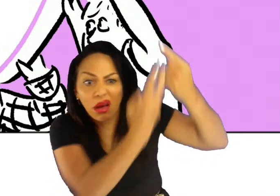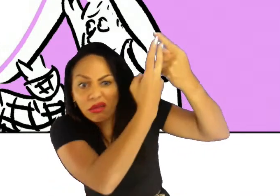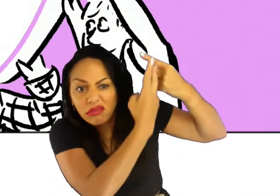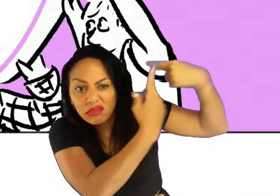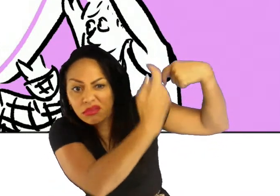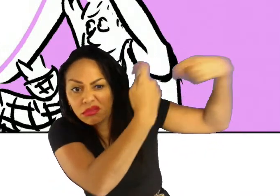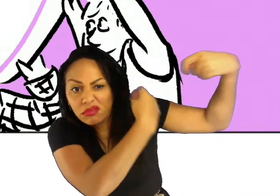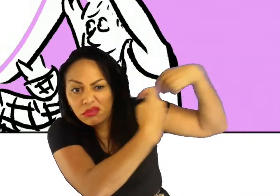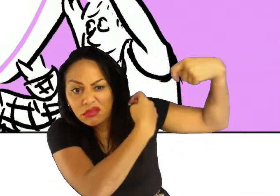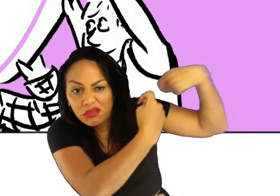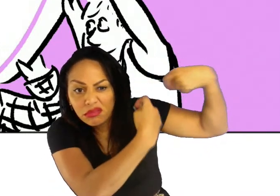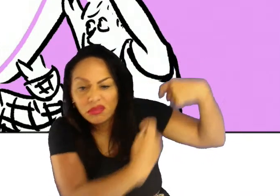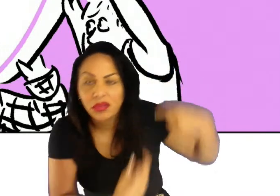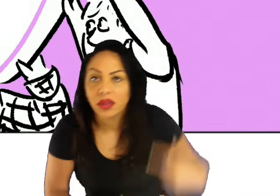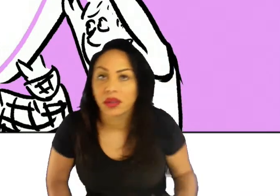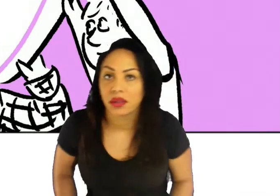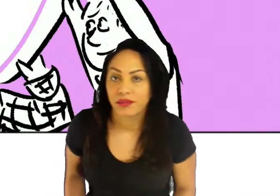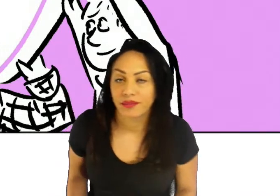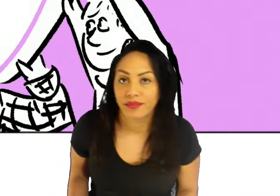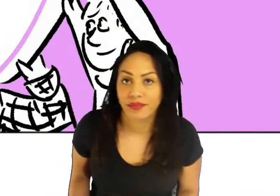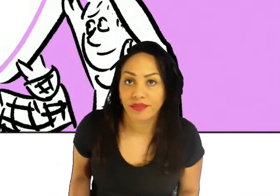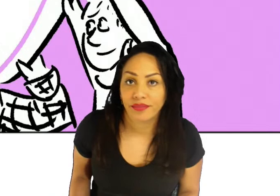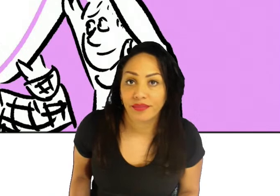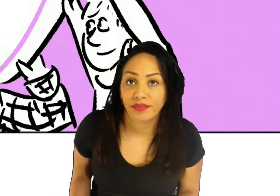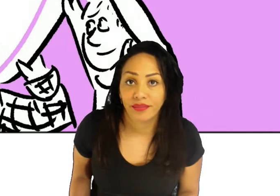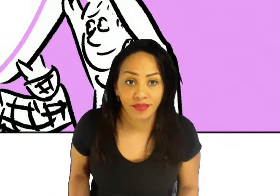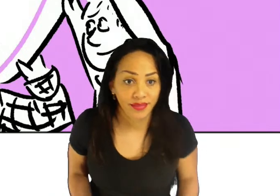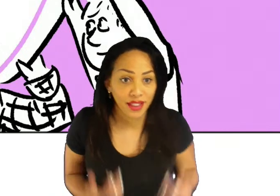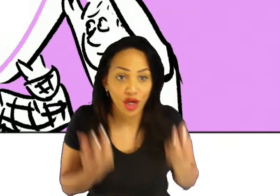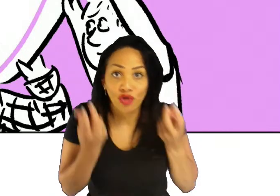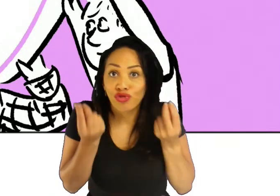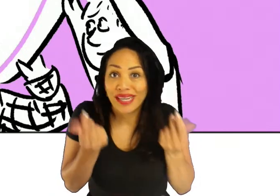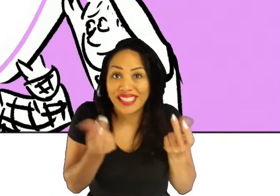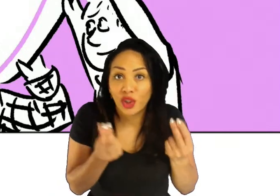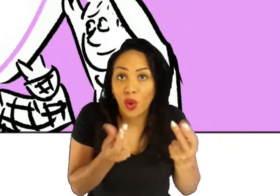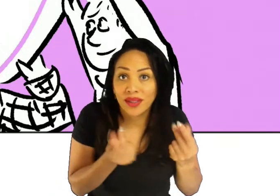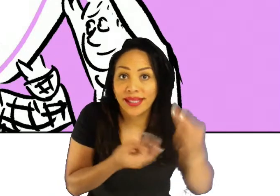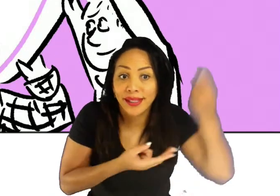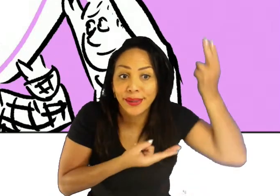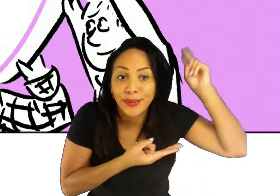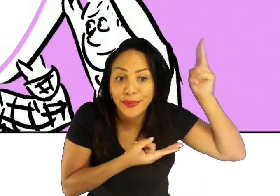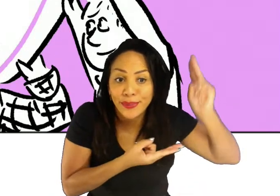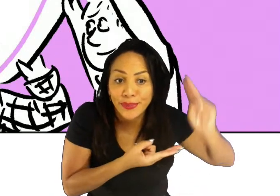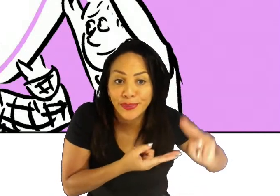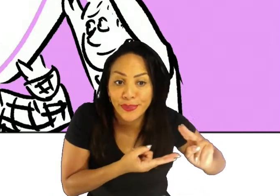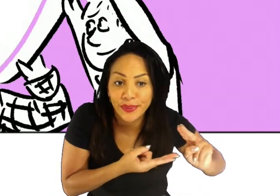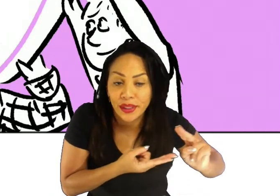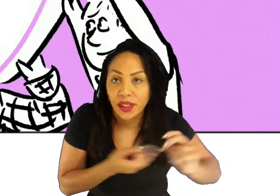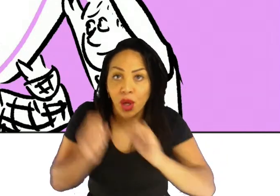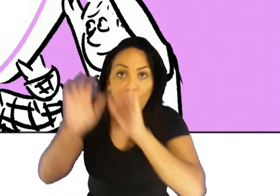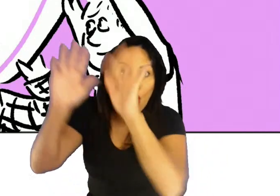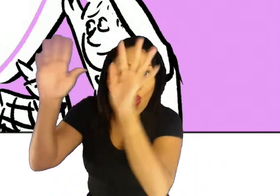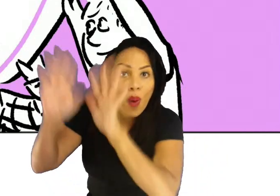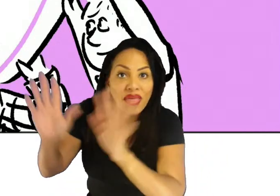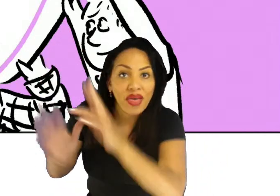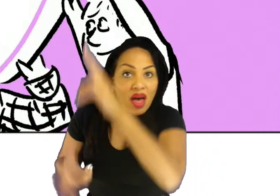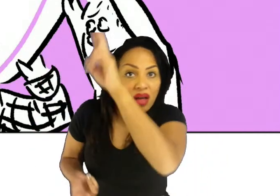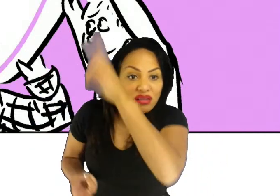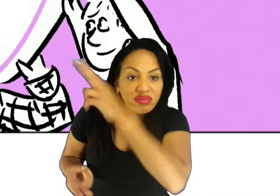slowly decreasing resources and climate. That's another talk.